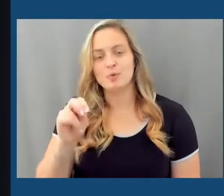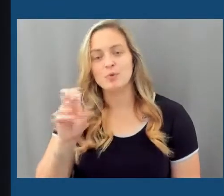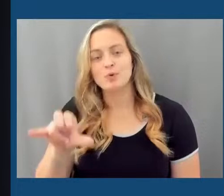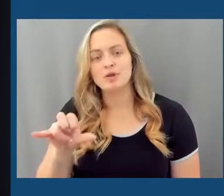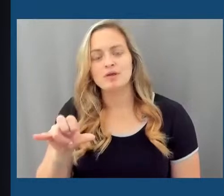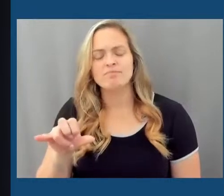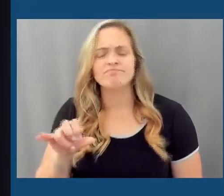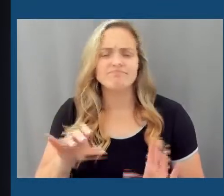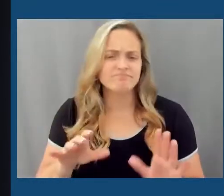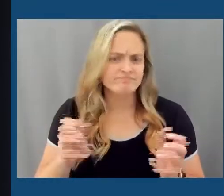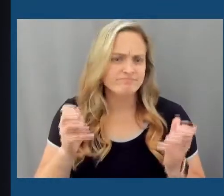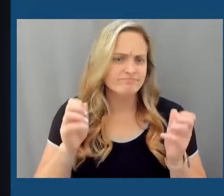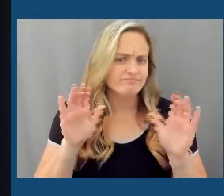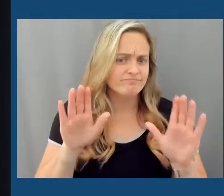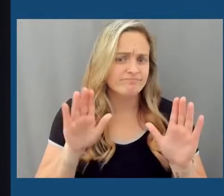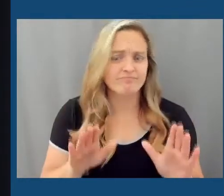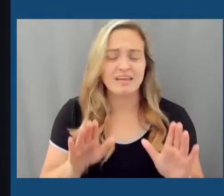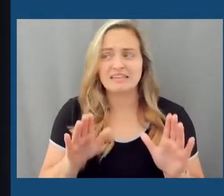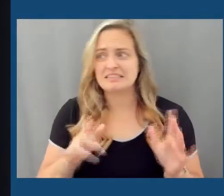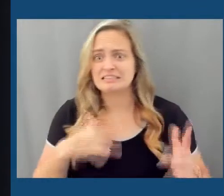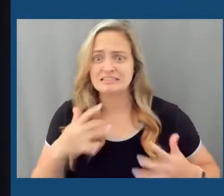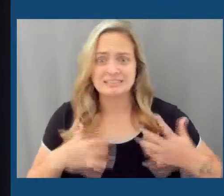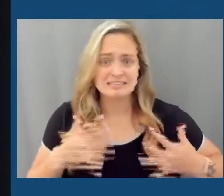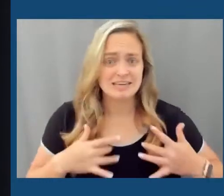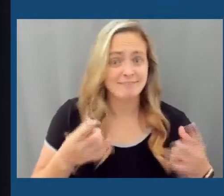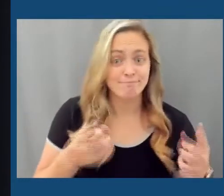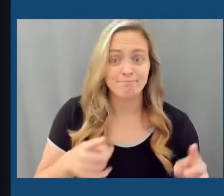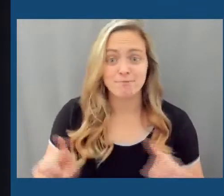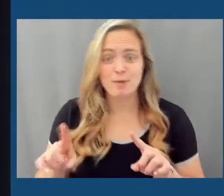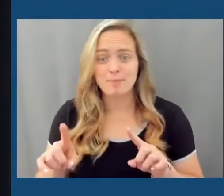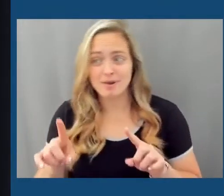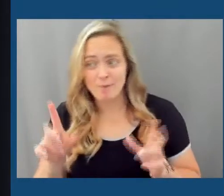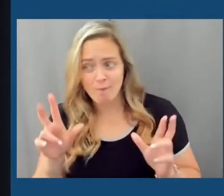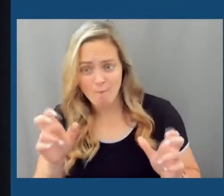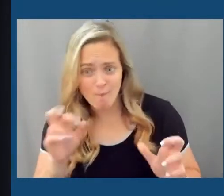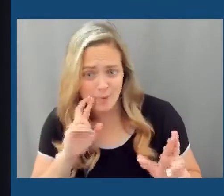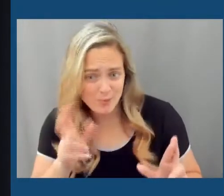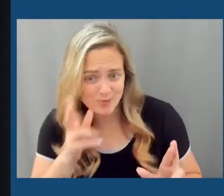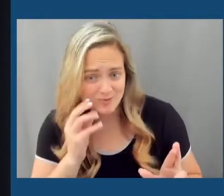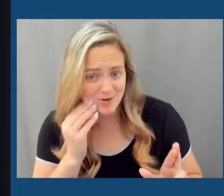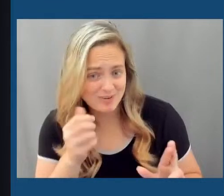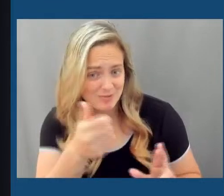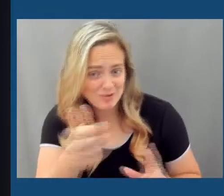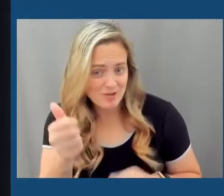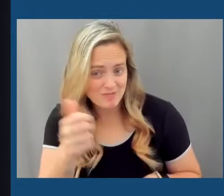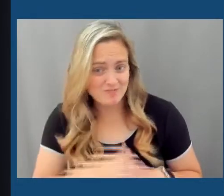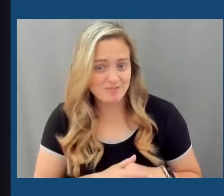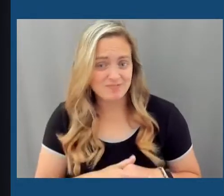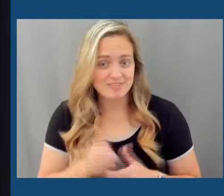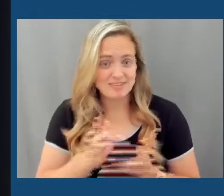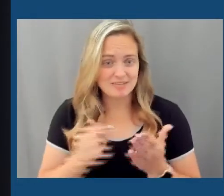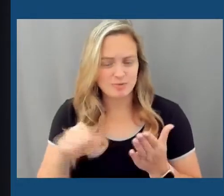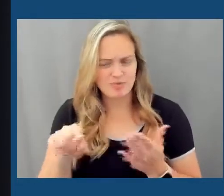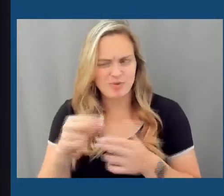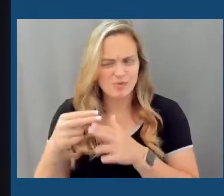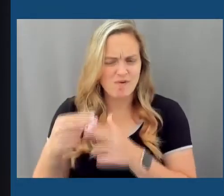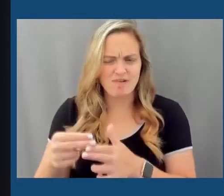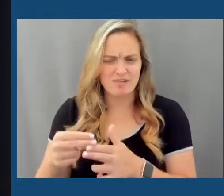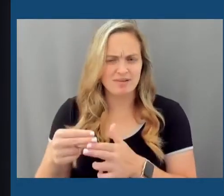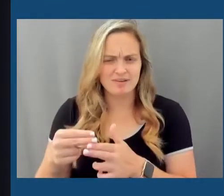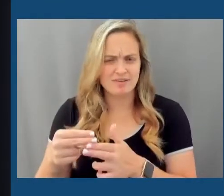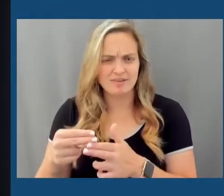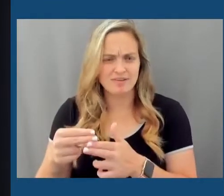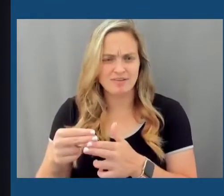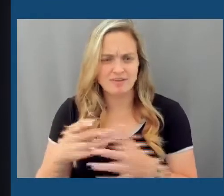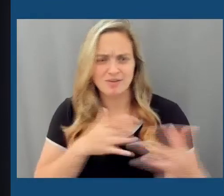There's such an incredible buzz of activity and energy. I hope you guys got to experience it. Some of you call it the